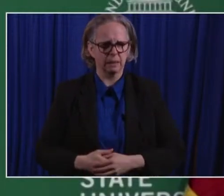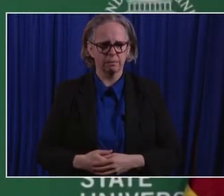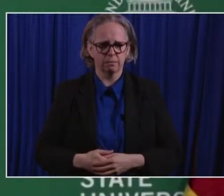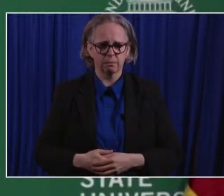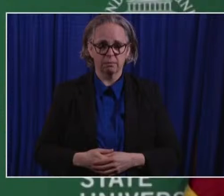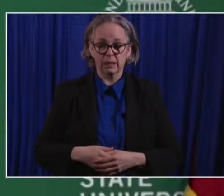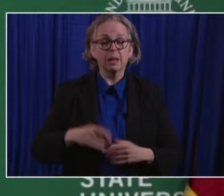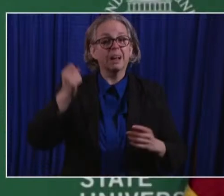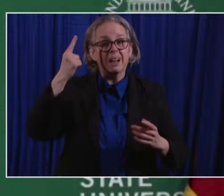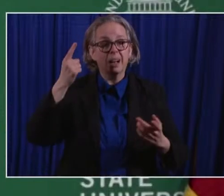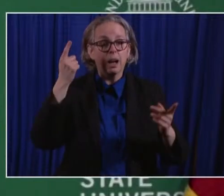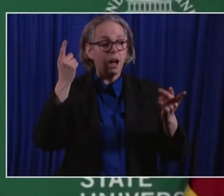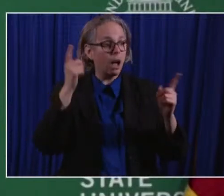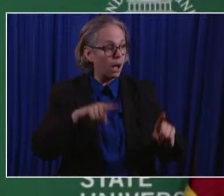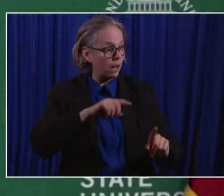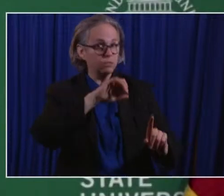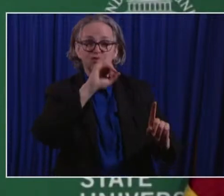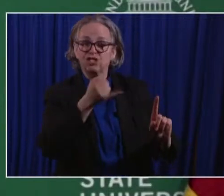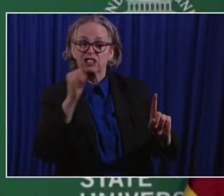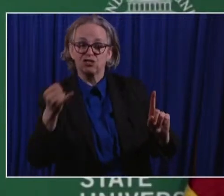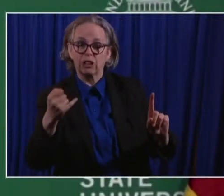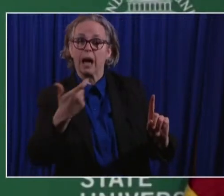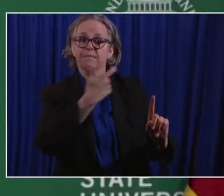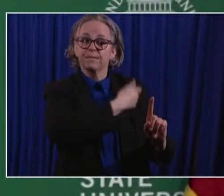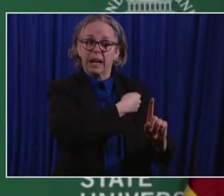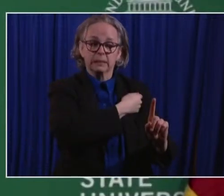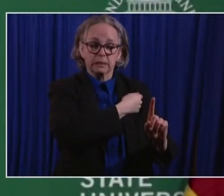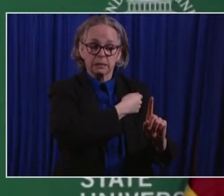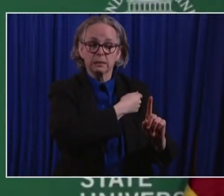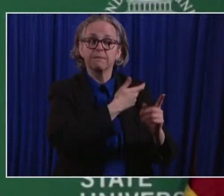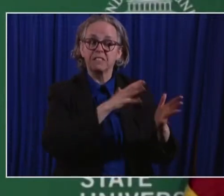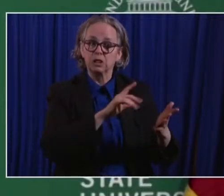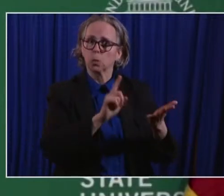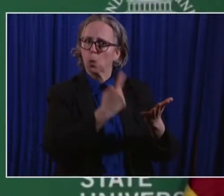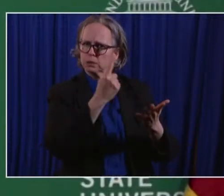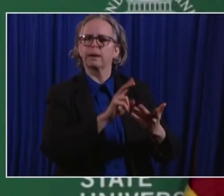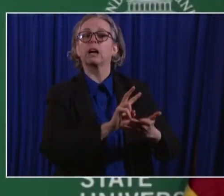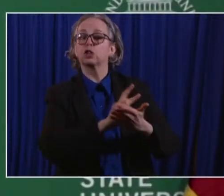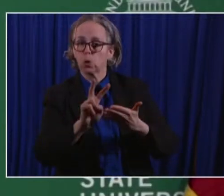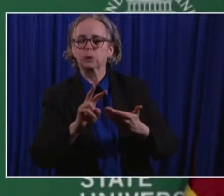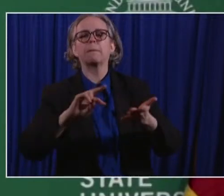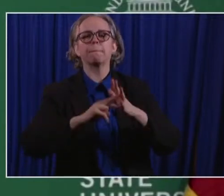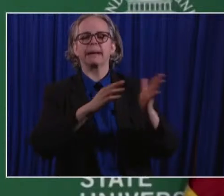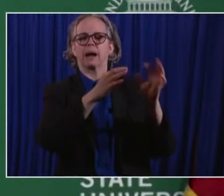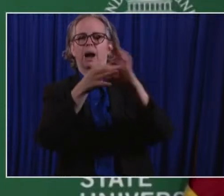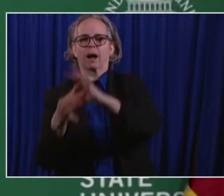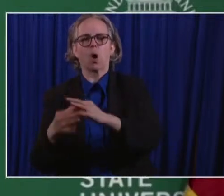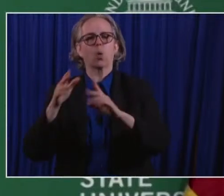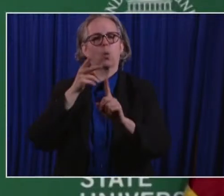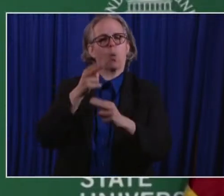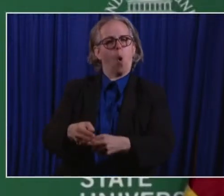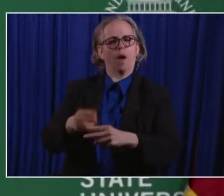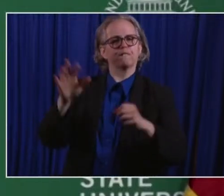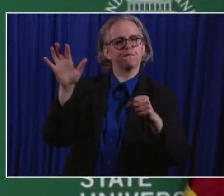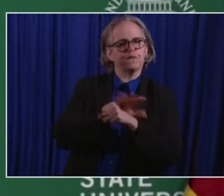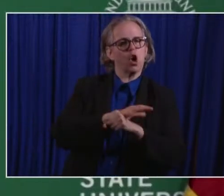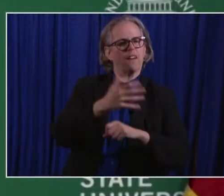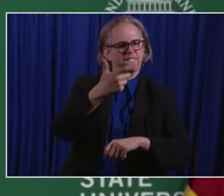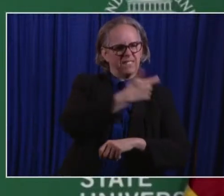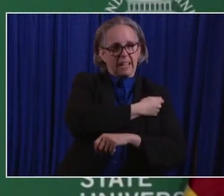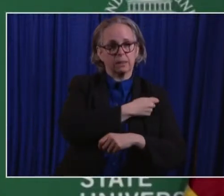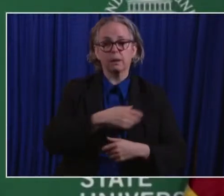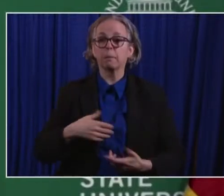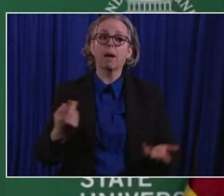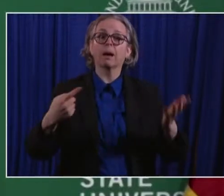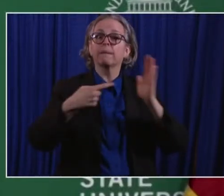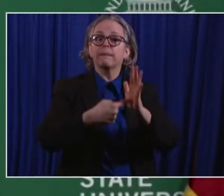the J&J vaccine, the Johnson & Johnson. If it is Pfizer or Moderna, it would be 2 weeks after their second dose. That